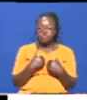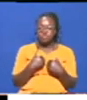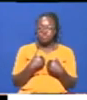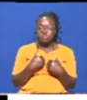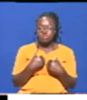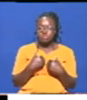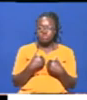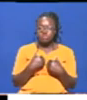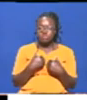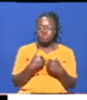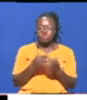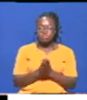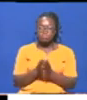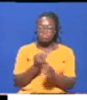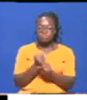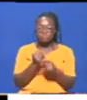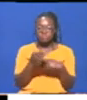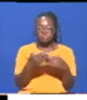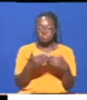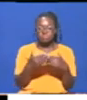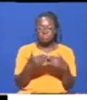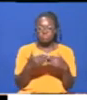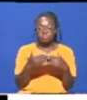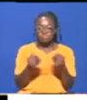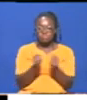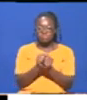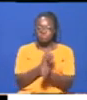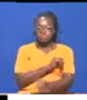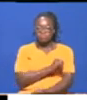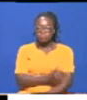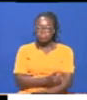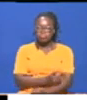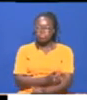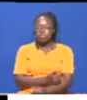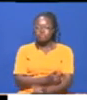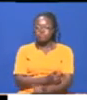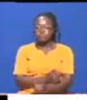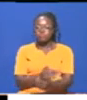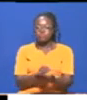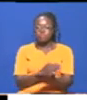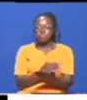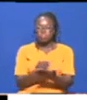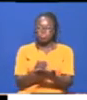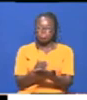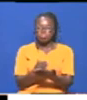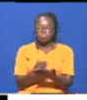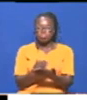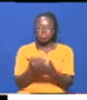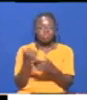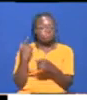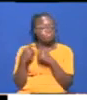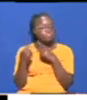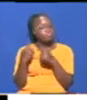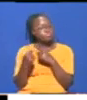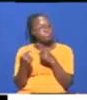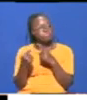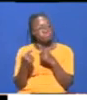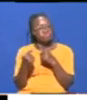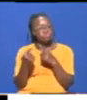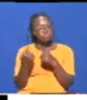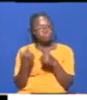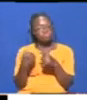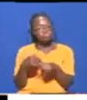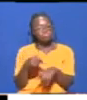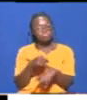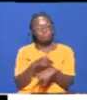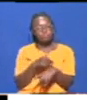we'll be working very closely with the authority and share some of our experience that how we also